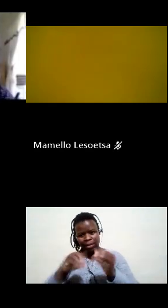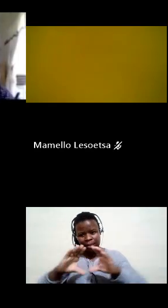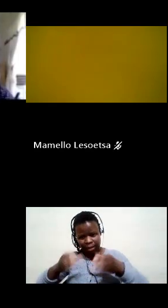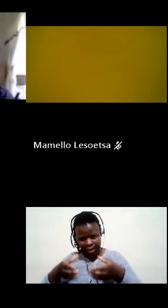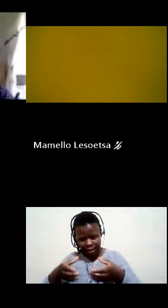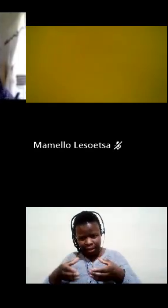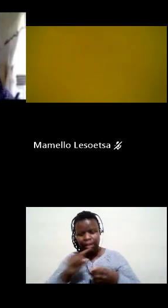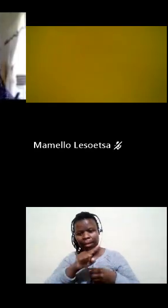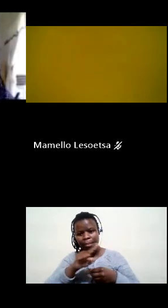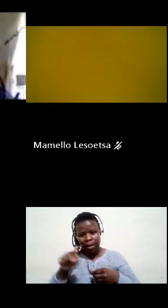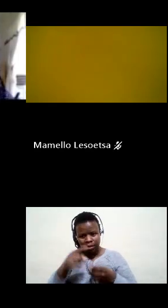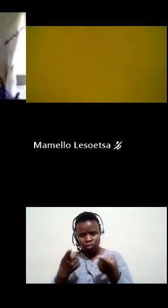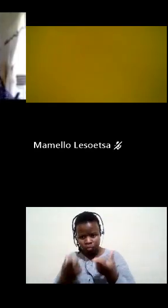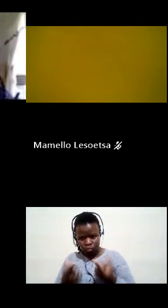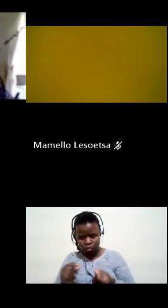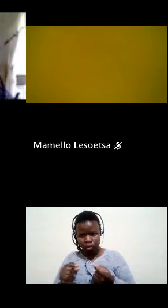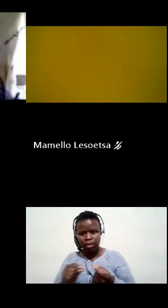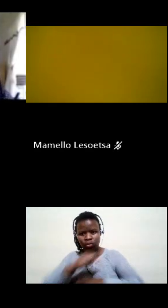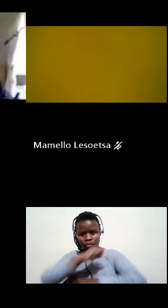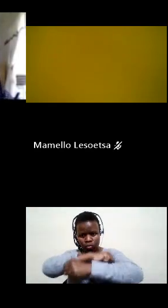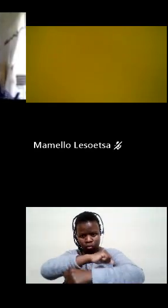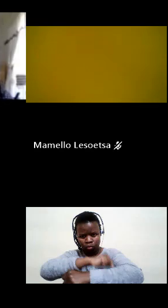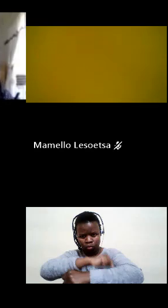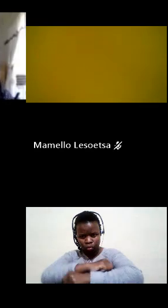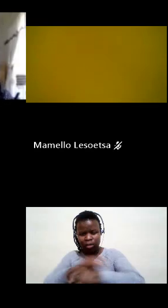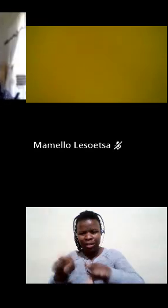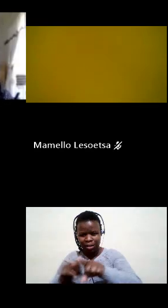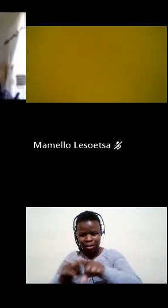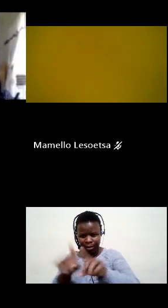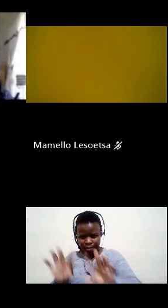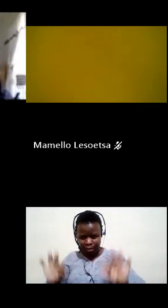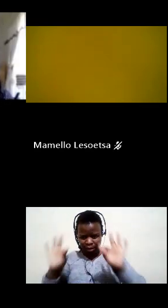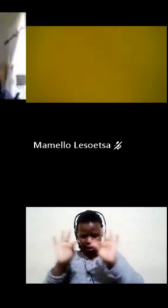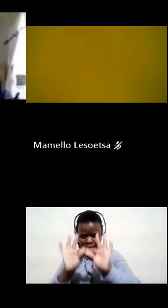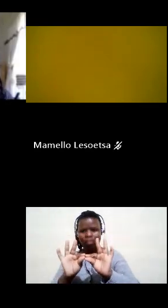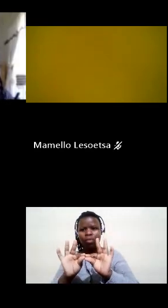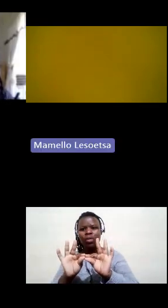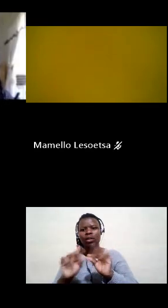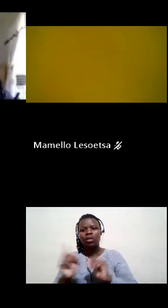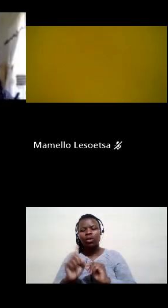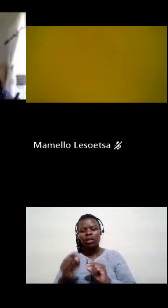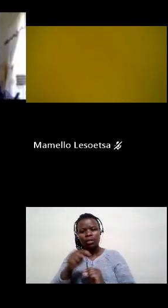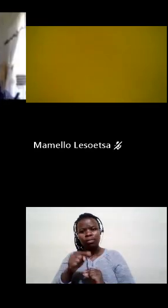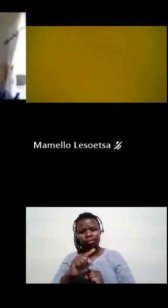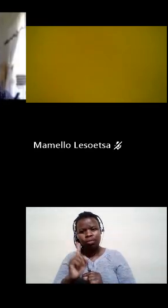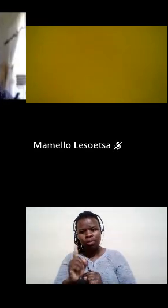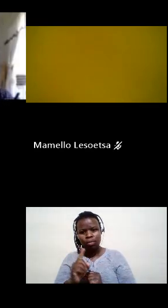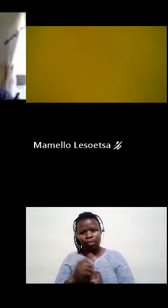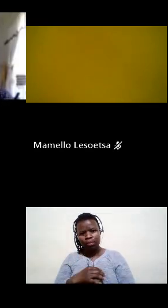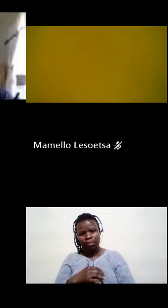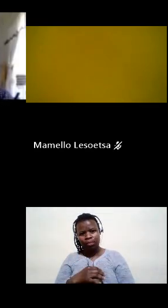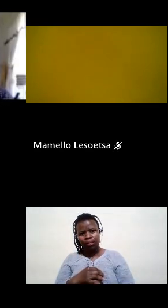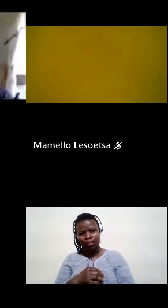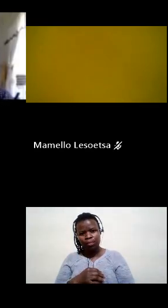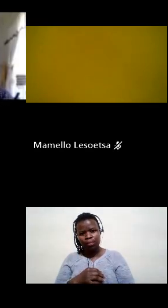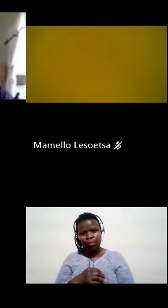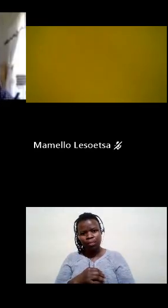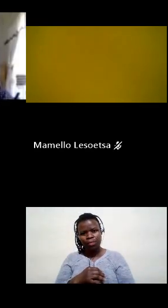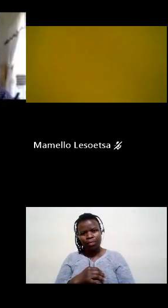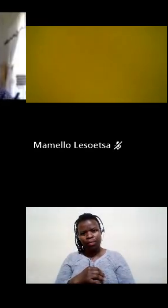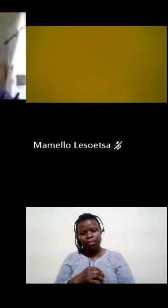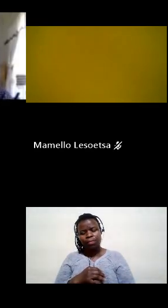is even more important. It boosts their morale, it makes them create friends, create friendships and